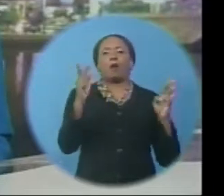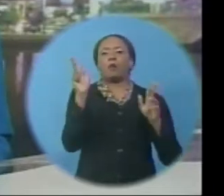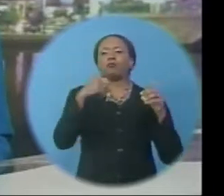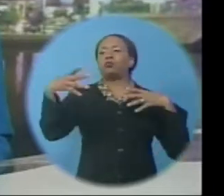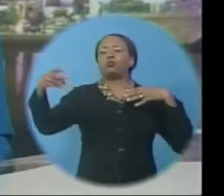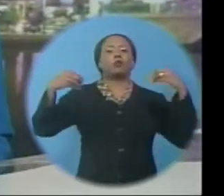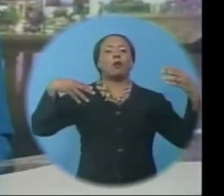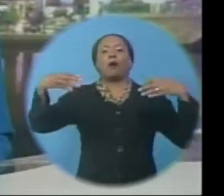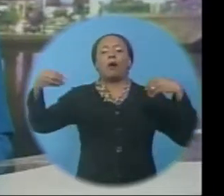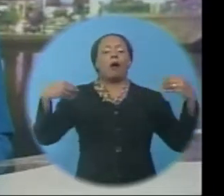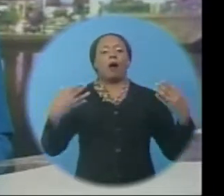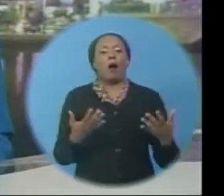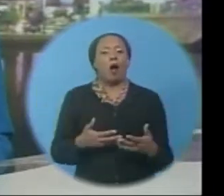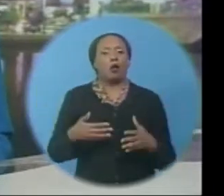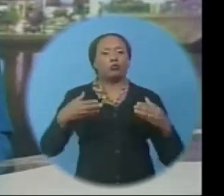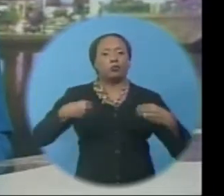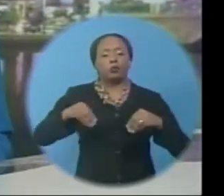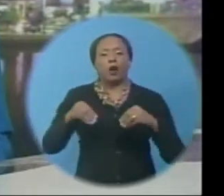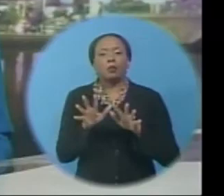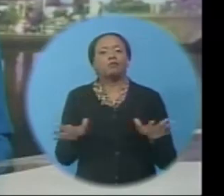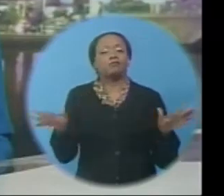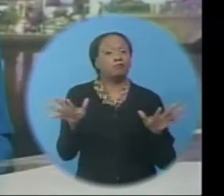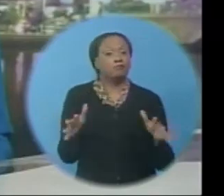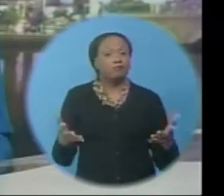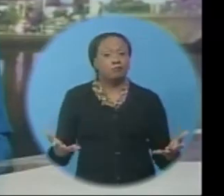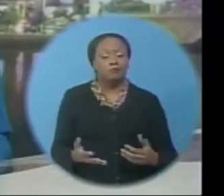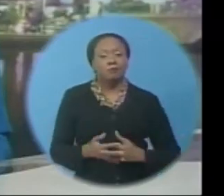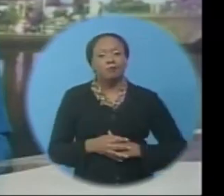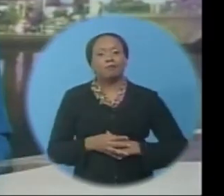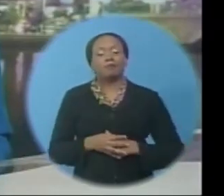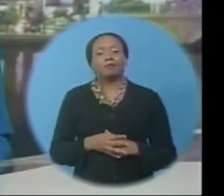make up for lost time. Denise Blackman reports.